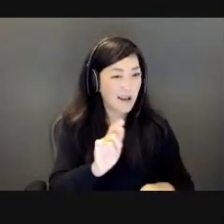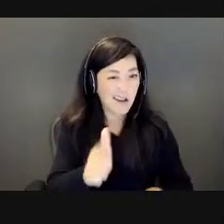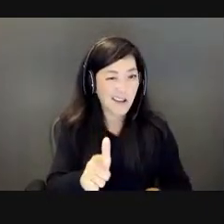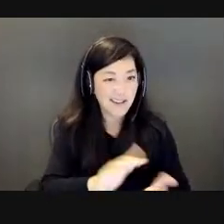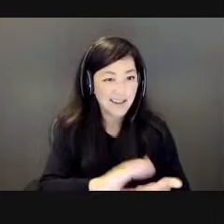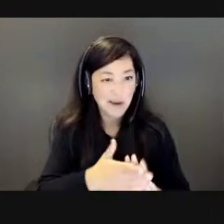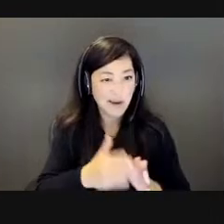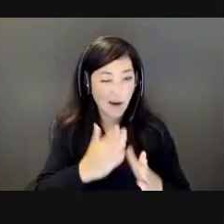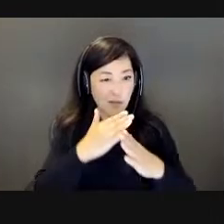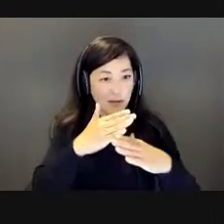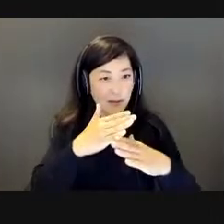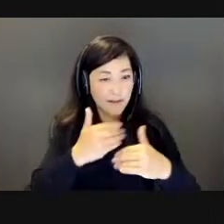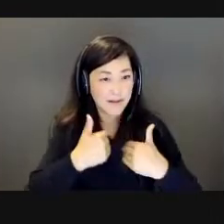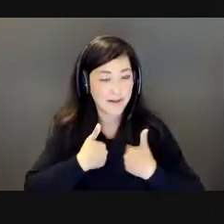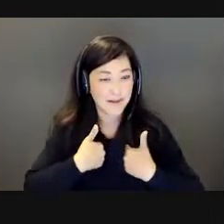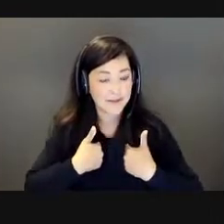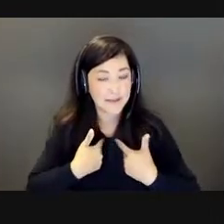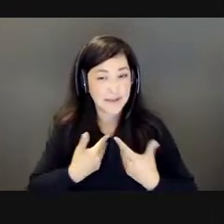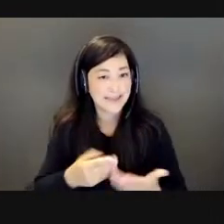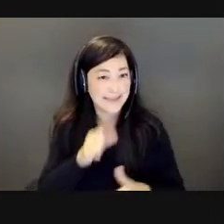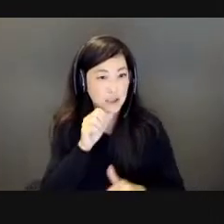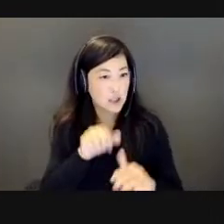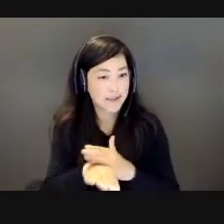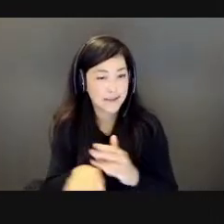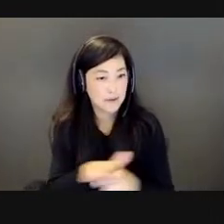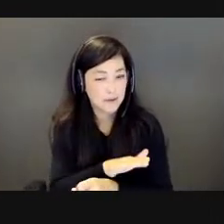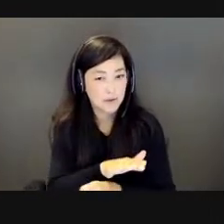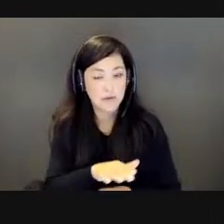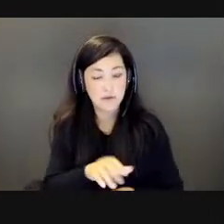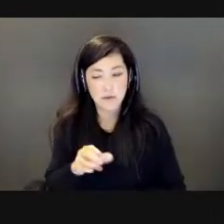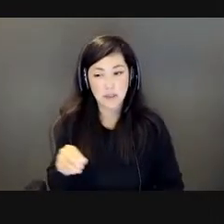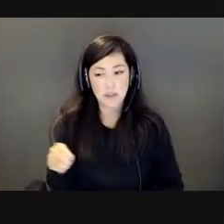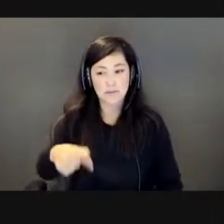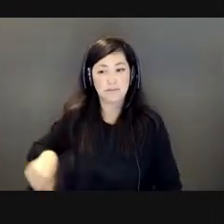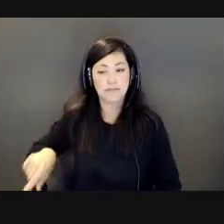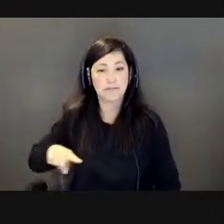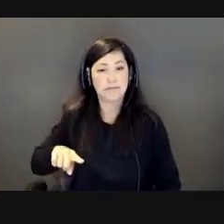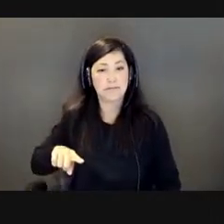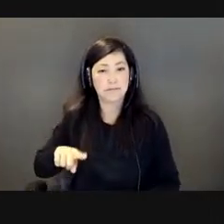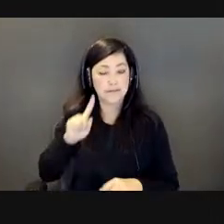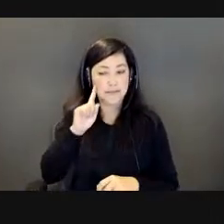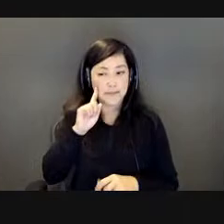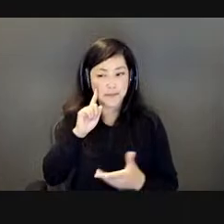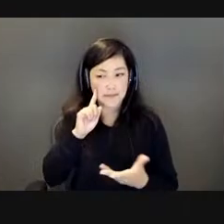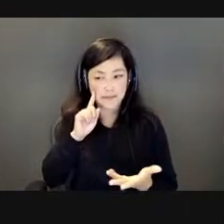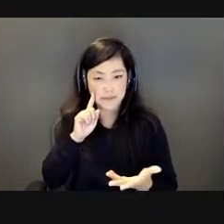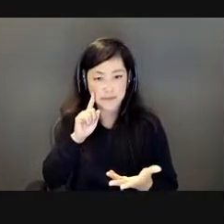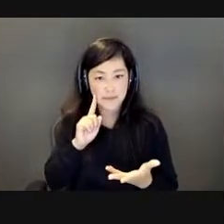anymore. So kind of, does the committee have any thoughts on where funding should go to